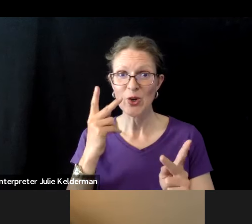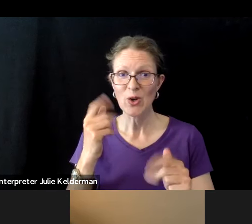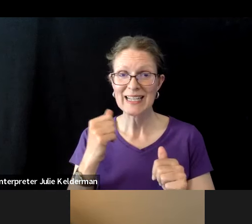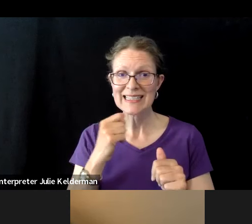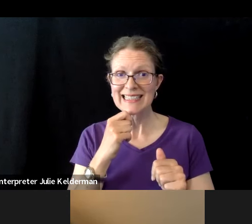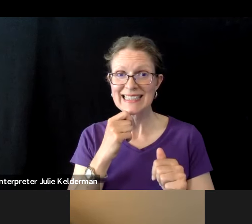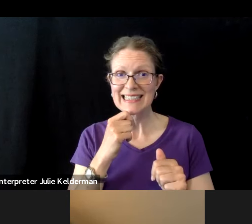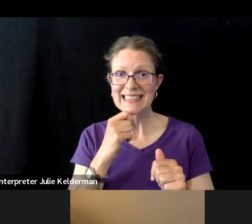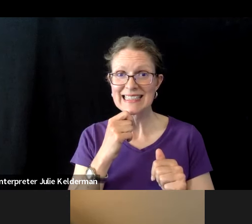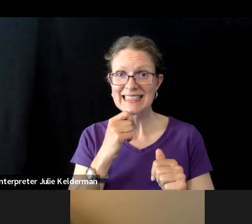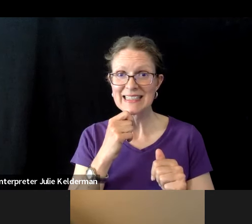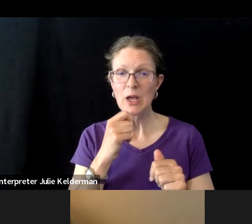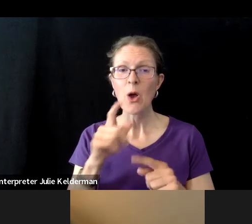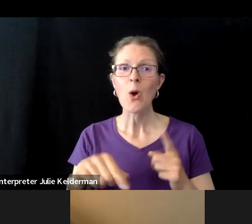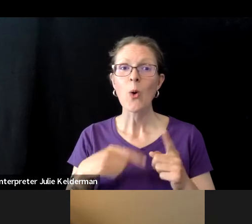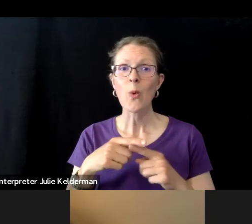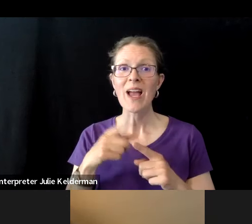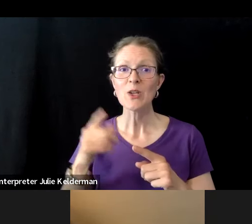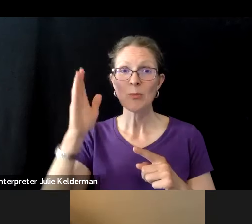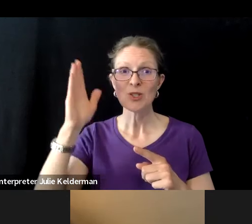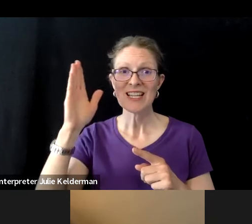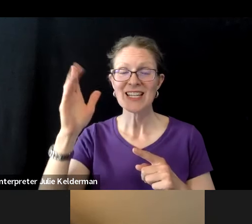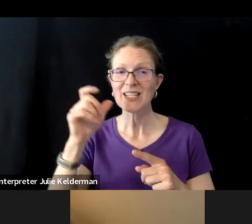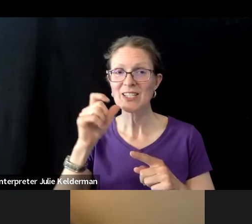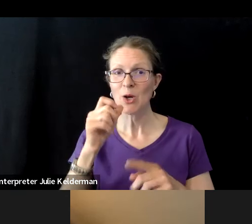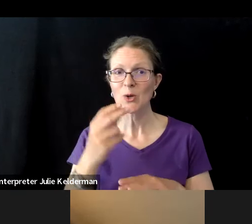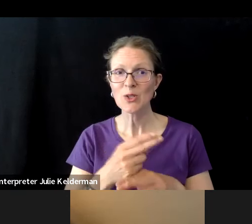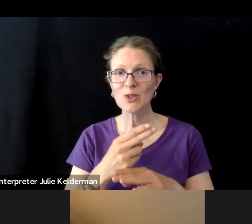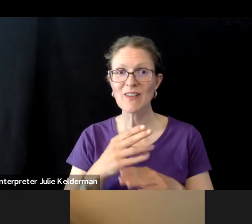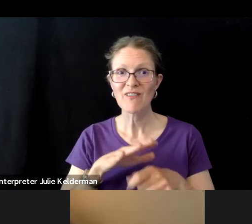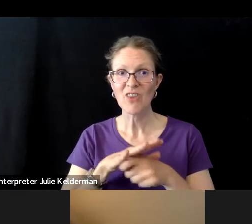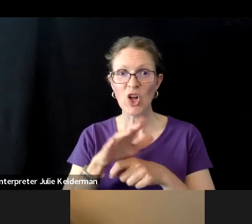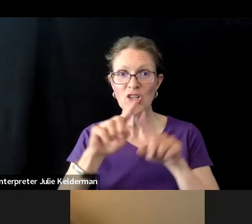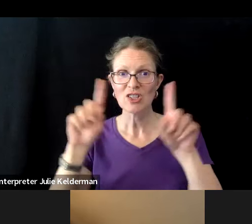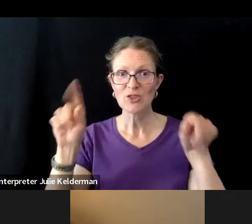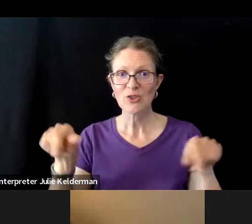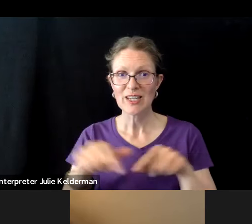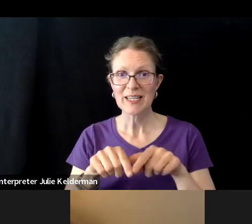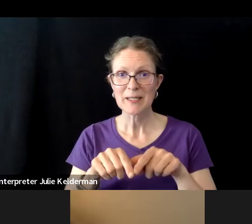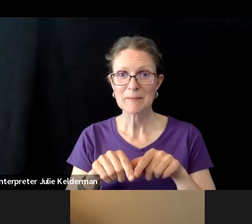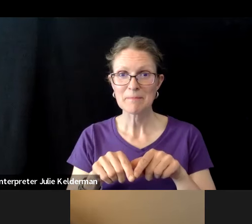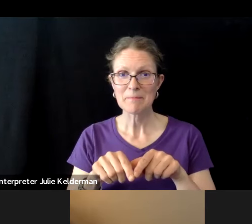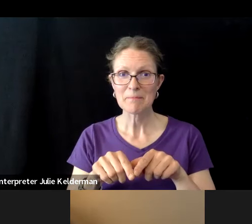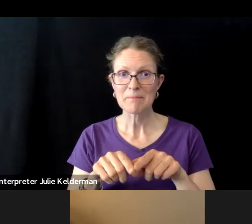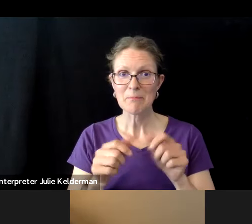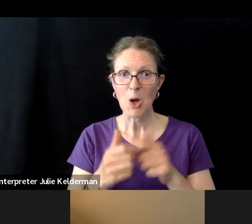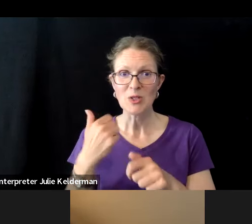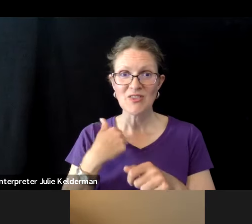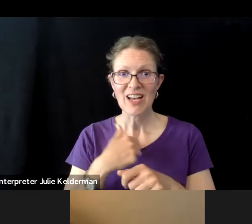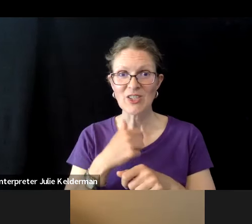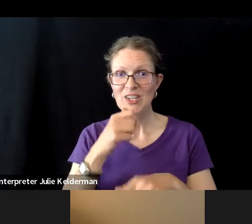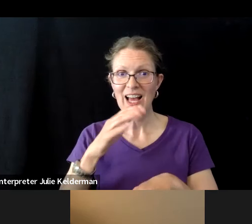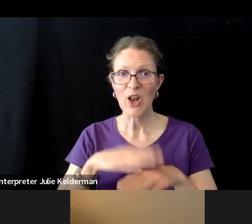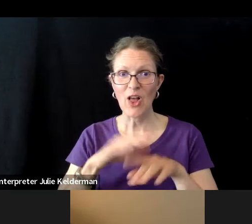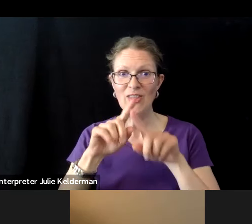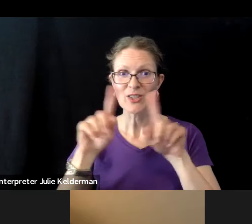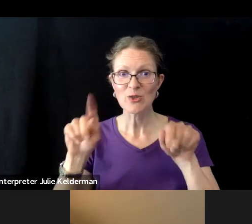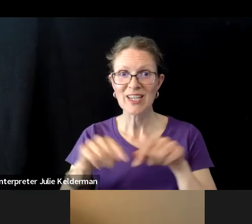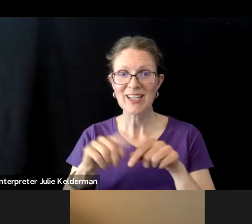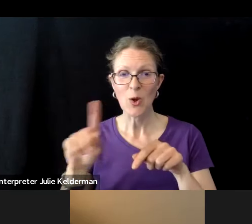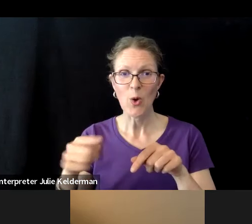when you're doing your presentations, those were full screen. But I think most of us were not visible on screen. It was just the ASL